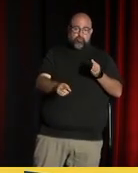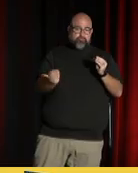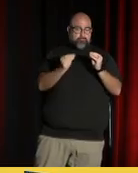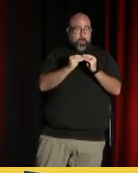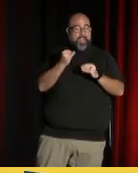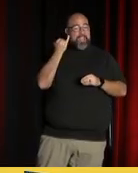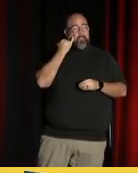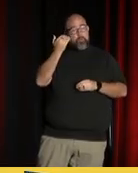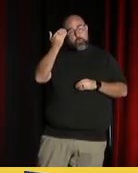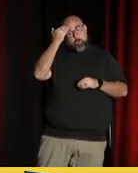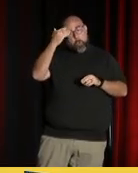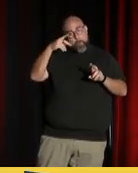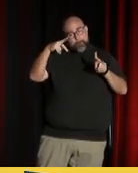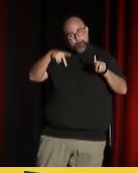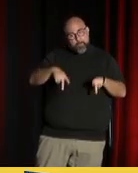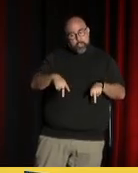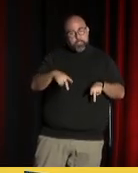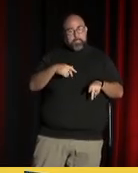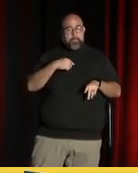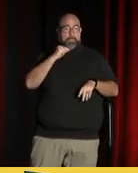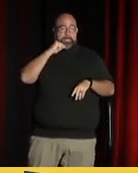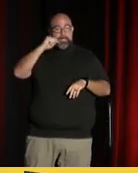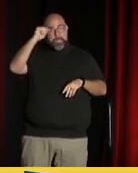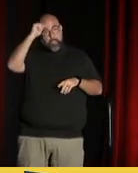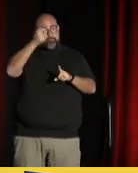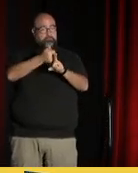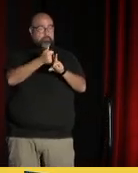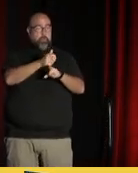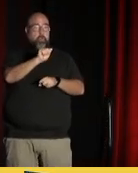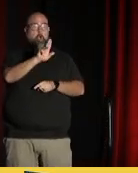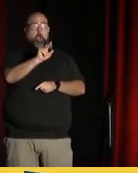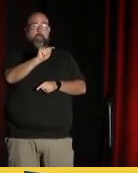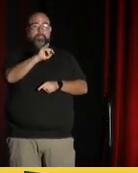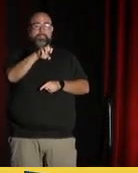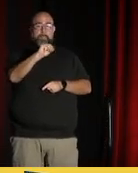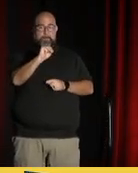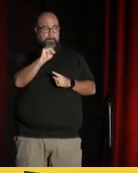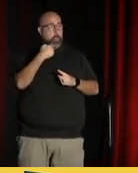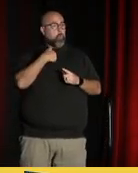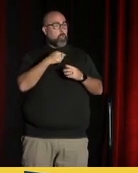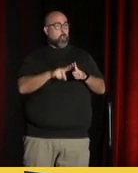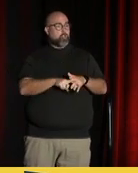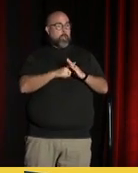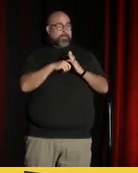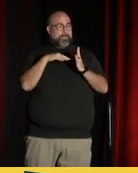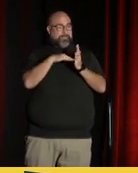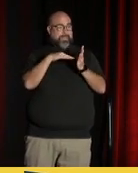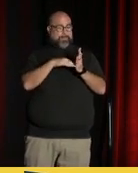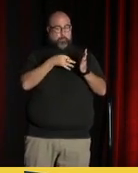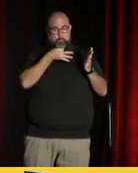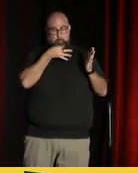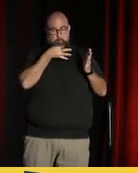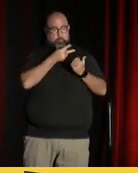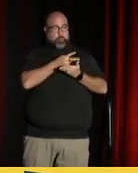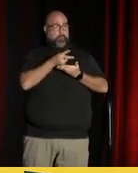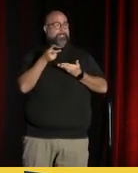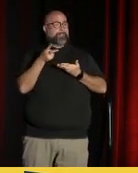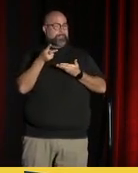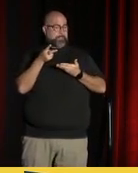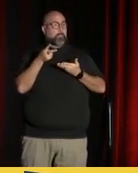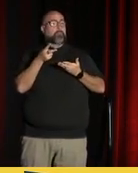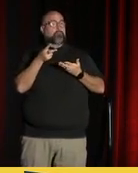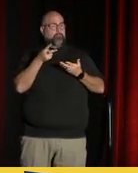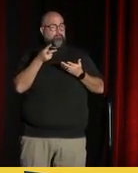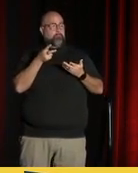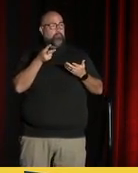know somebody, an adolescent on the autism spectrum, we are launching a study in about 2 weeks where